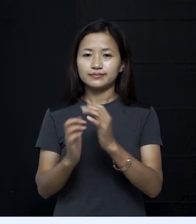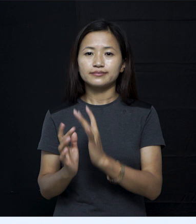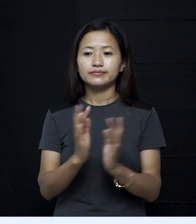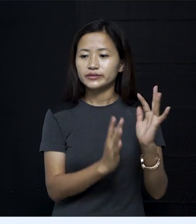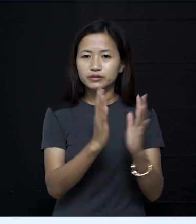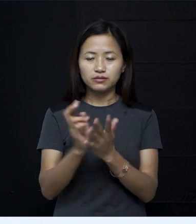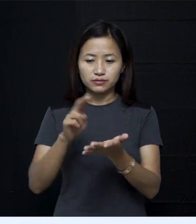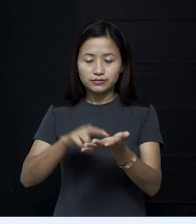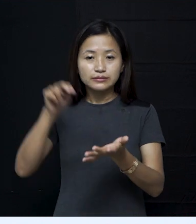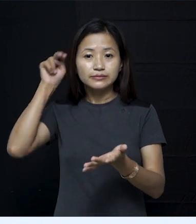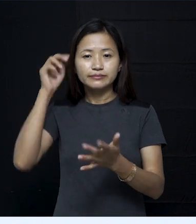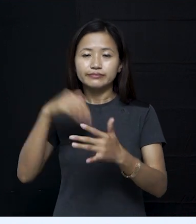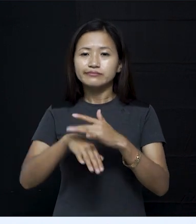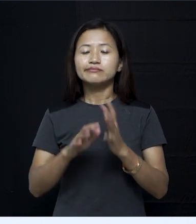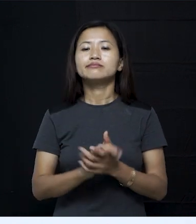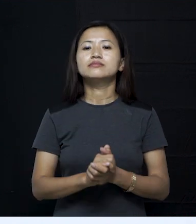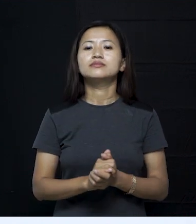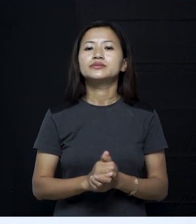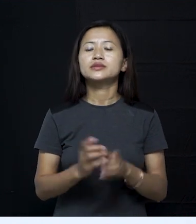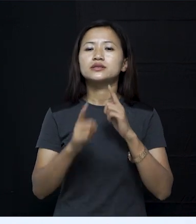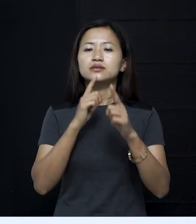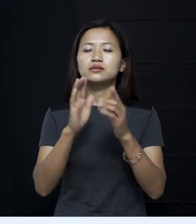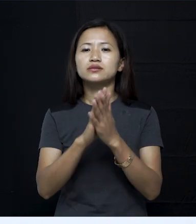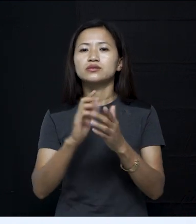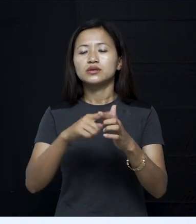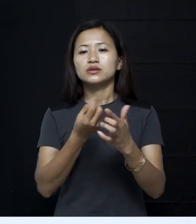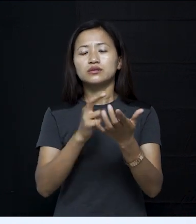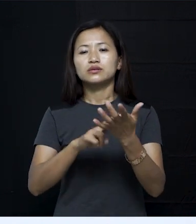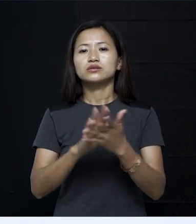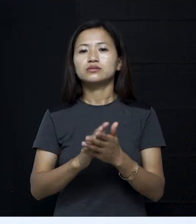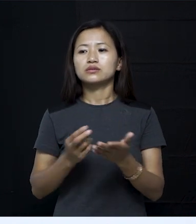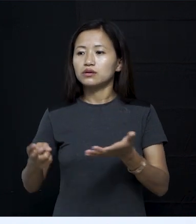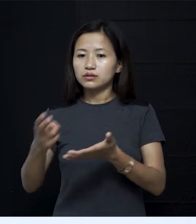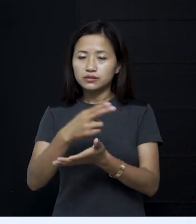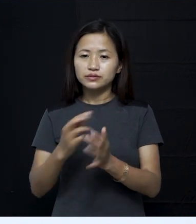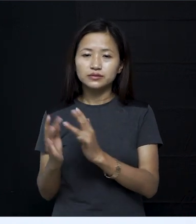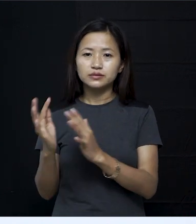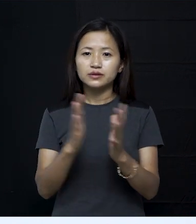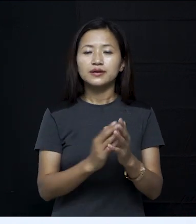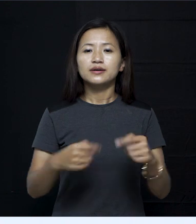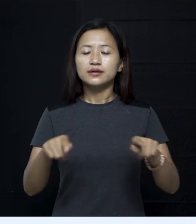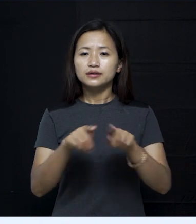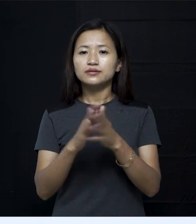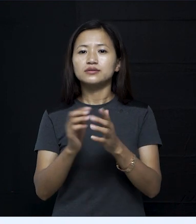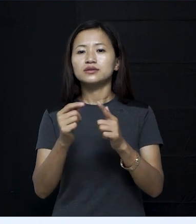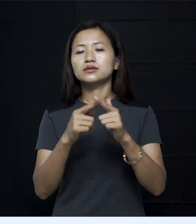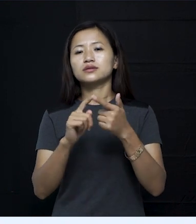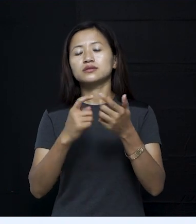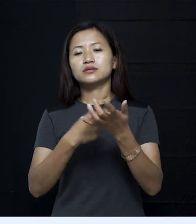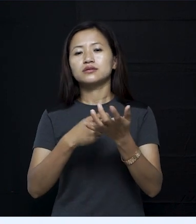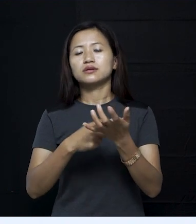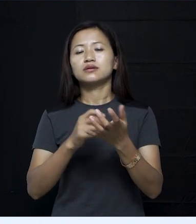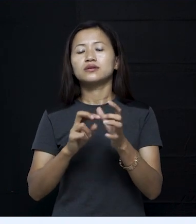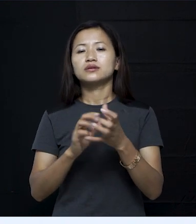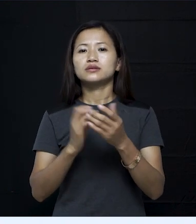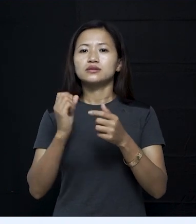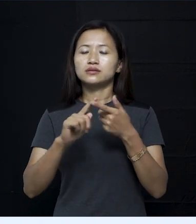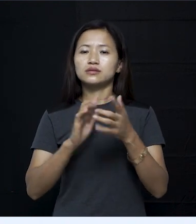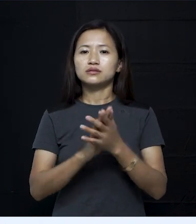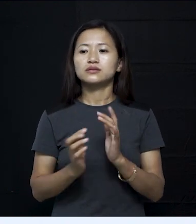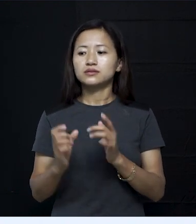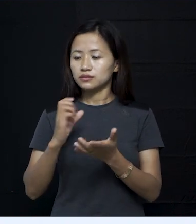the doom cultivation, okay. So the first farming is, we call it as primitive, but primitive also, it